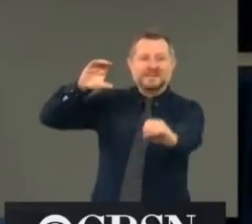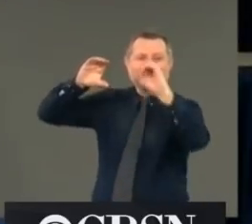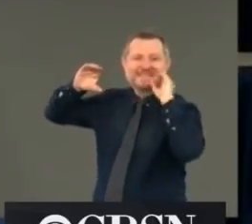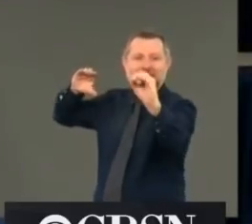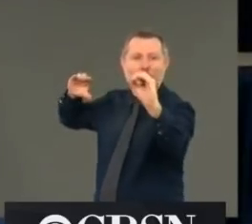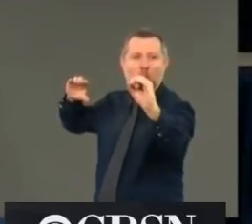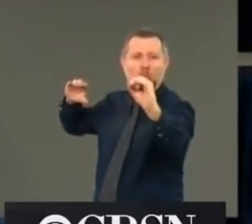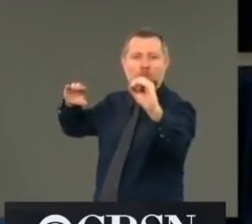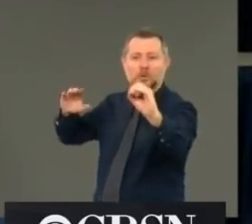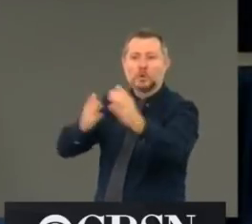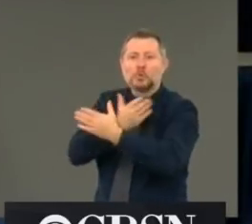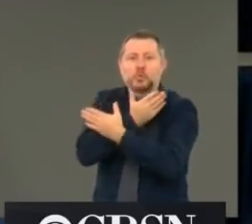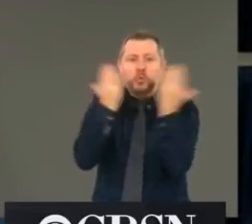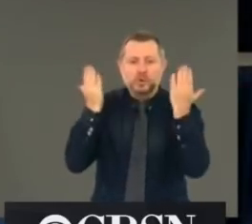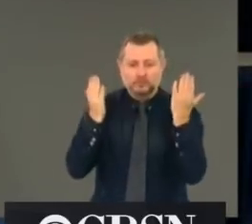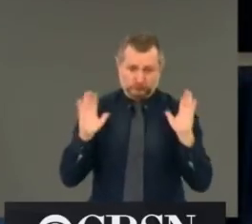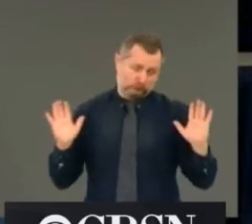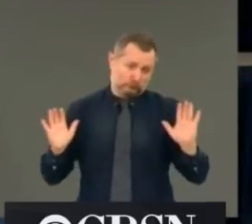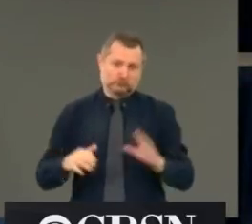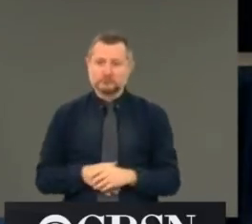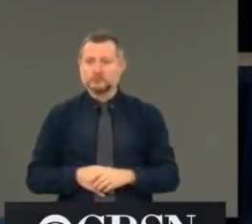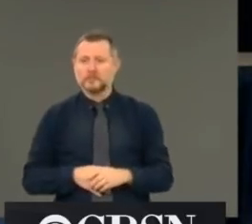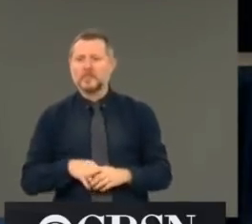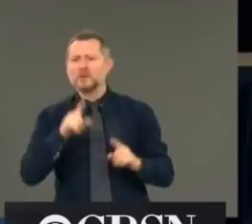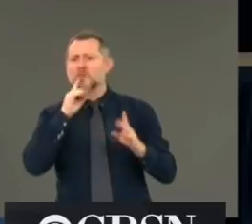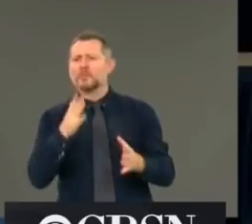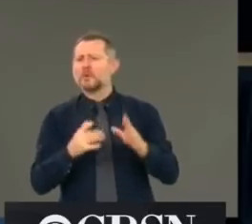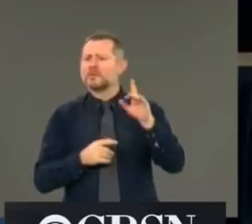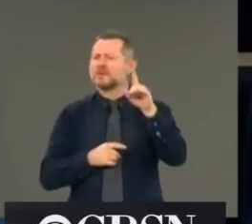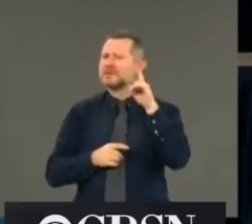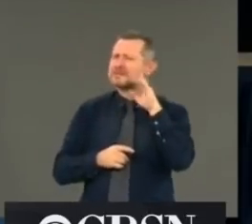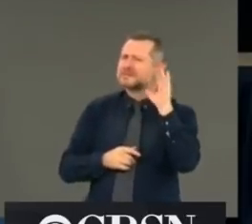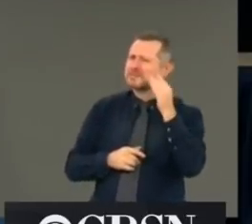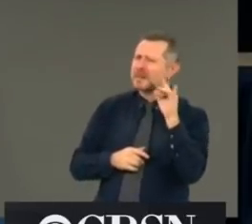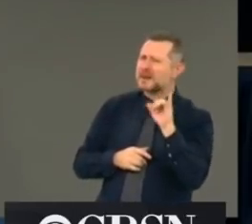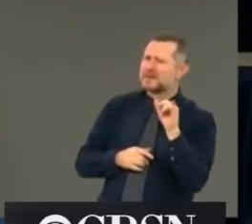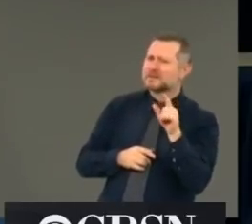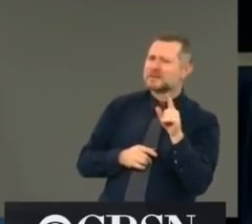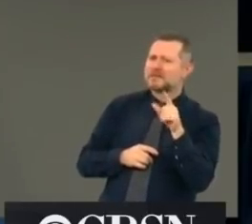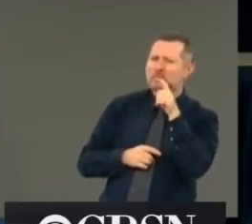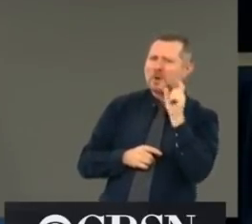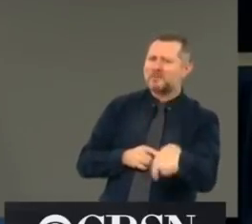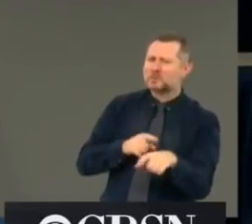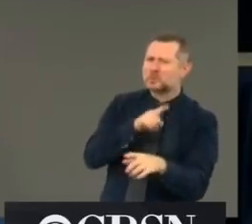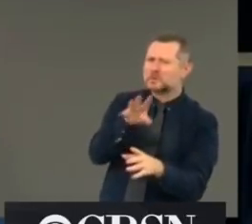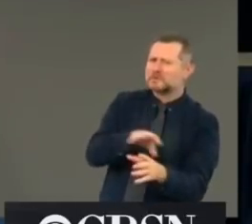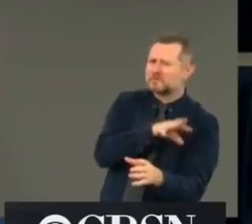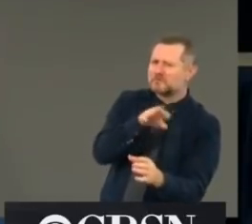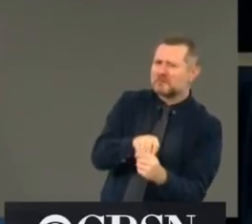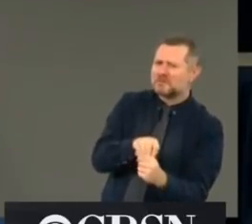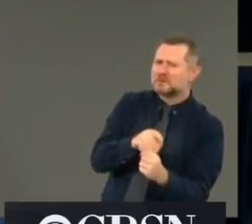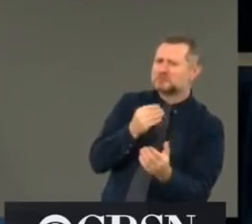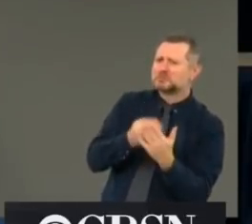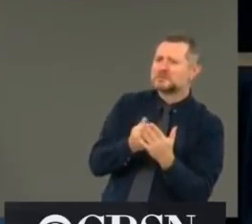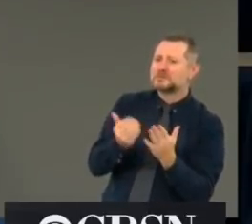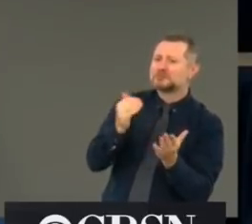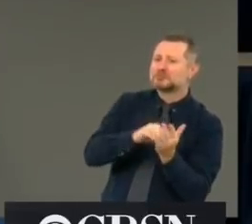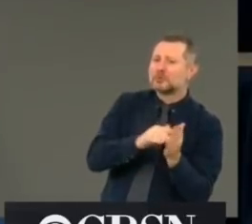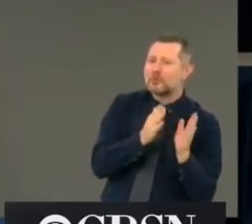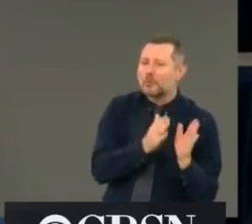it include, it sounds like it doesn't. It doesn't have to include defunding. If they reorganize it in a way